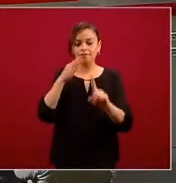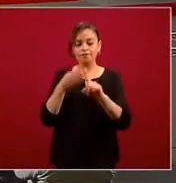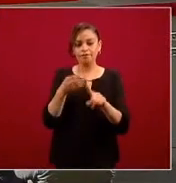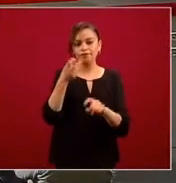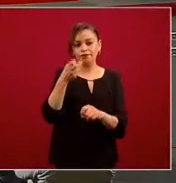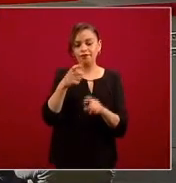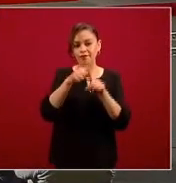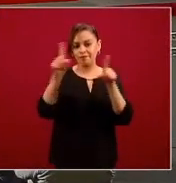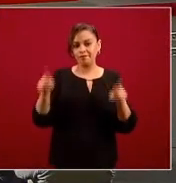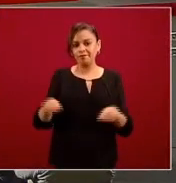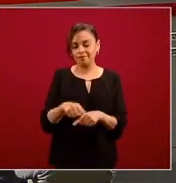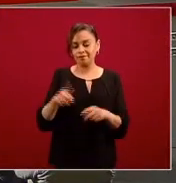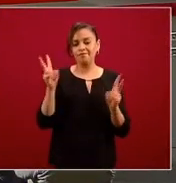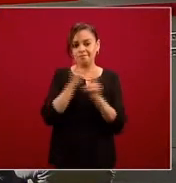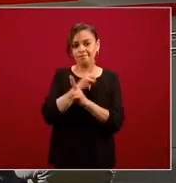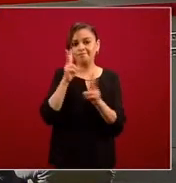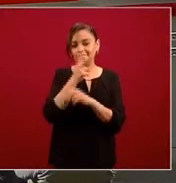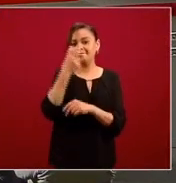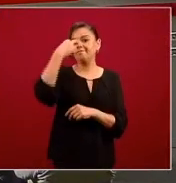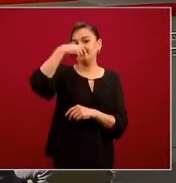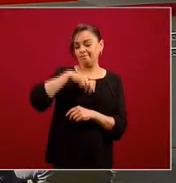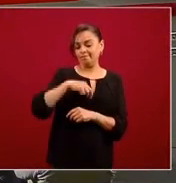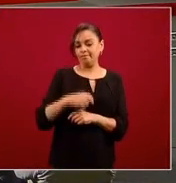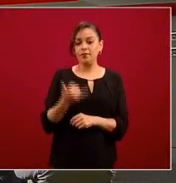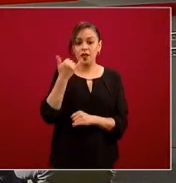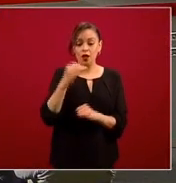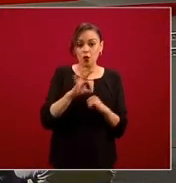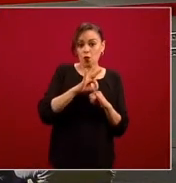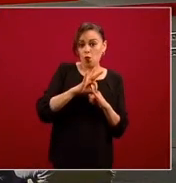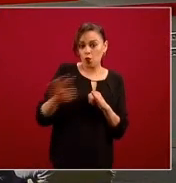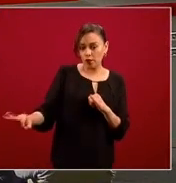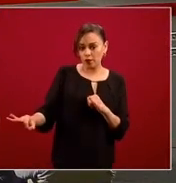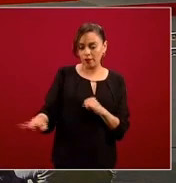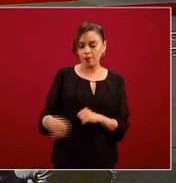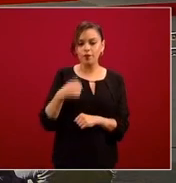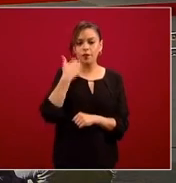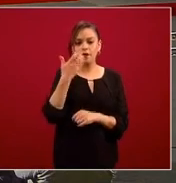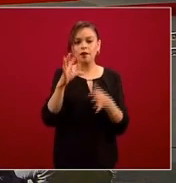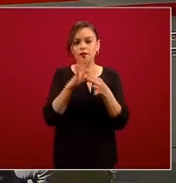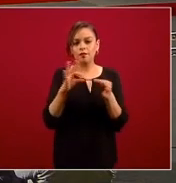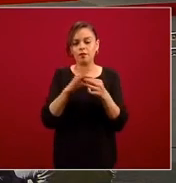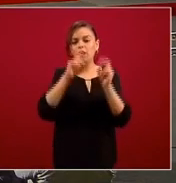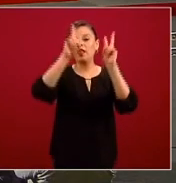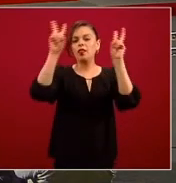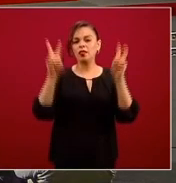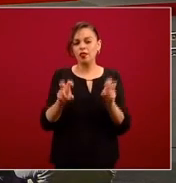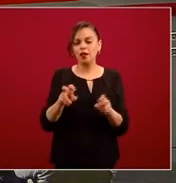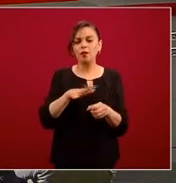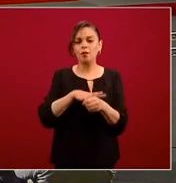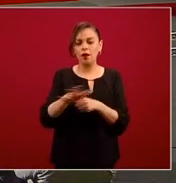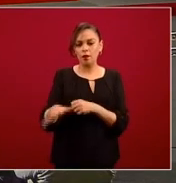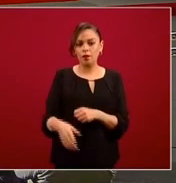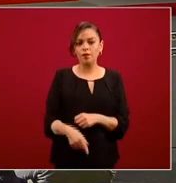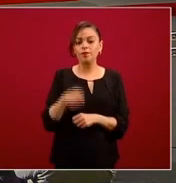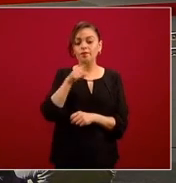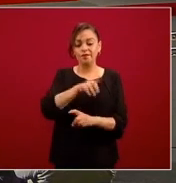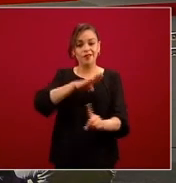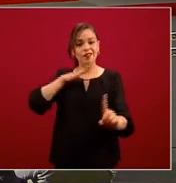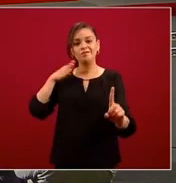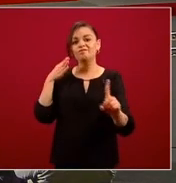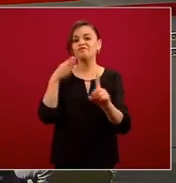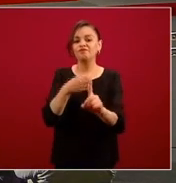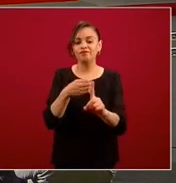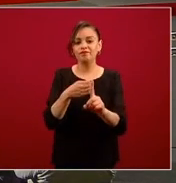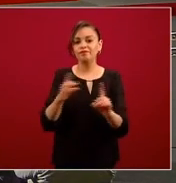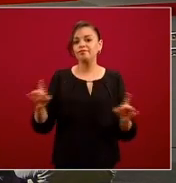technological sovereignty under this new area of manufacturing. I'd like to talk to you about another